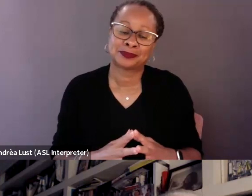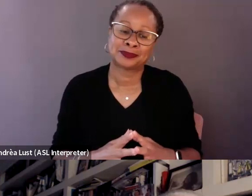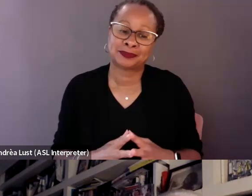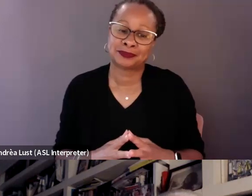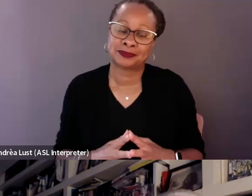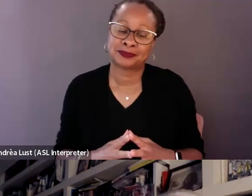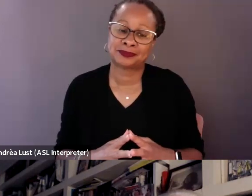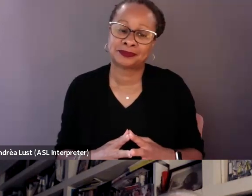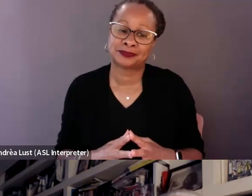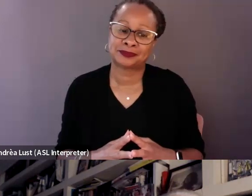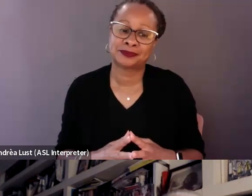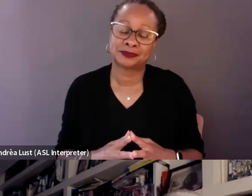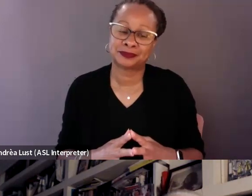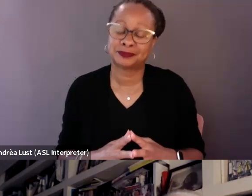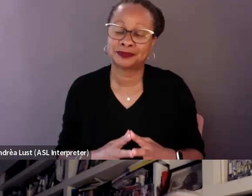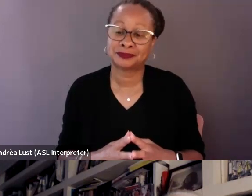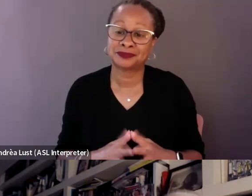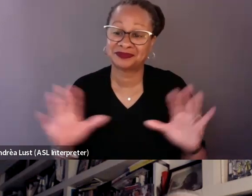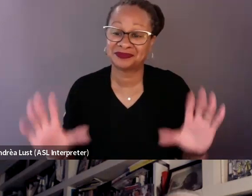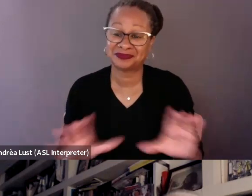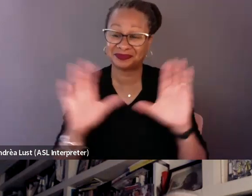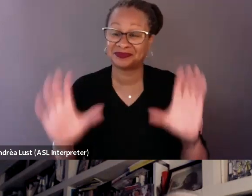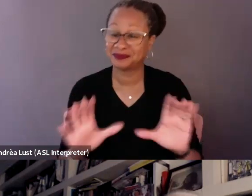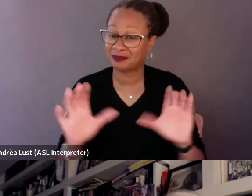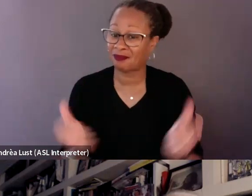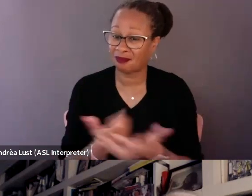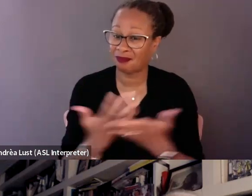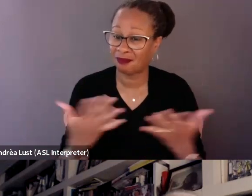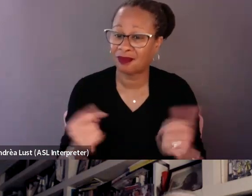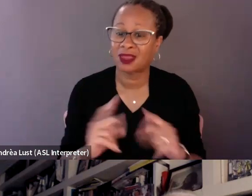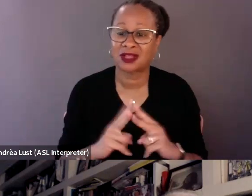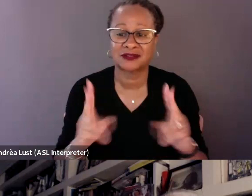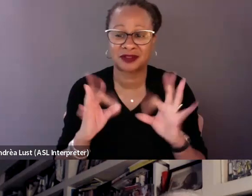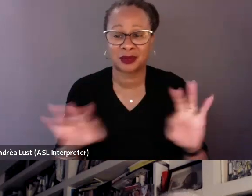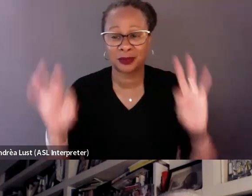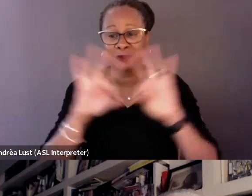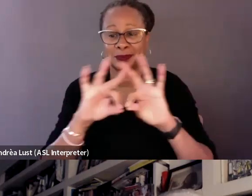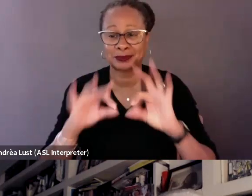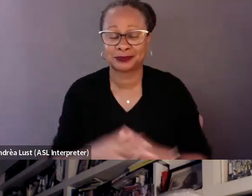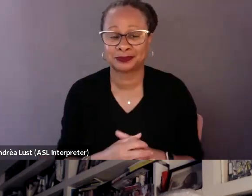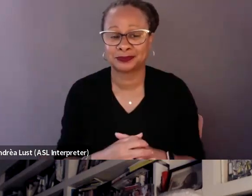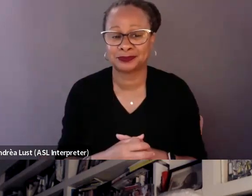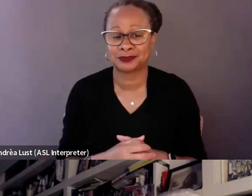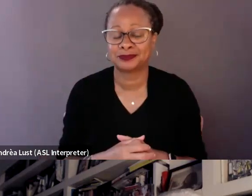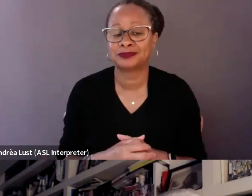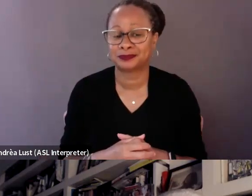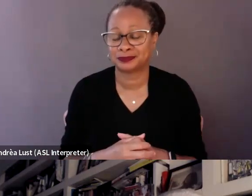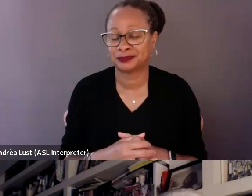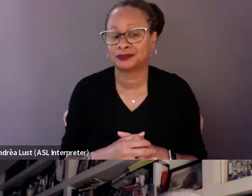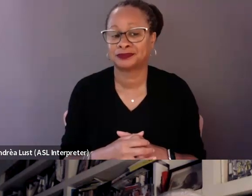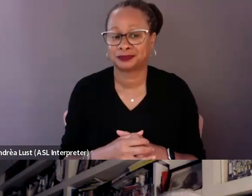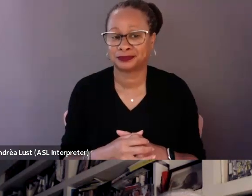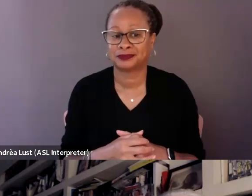the creation, and it's very important to have a